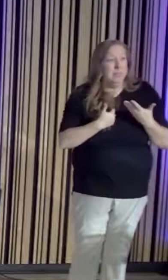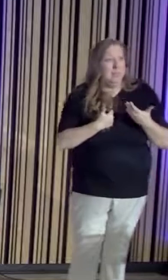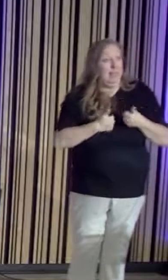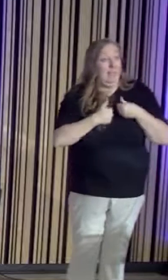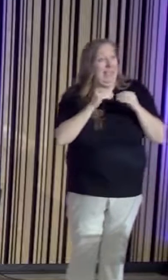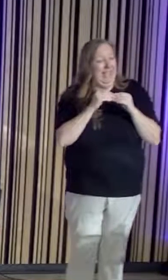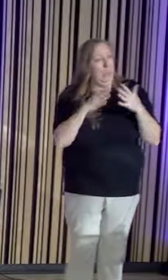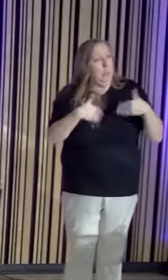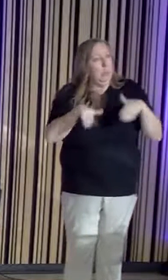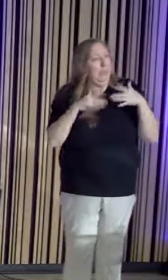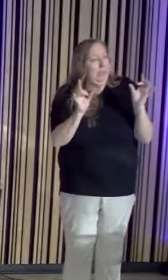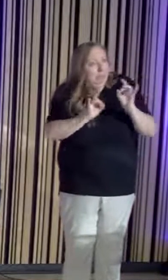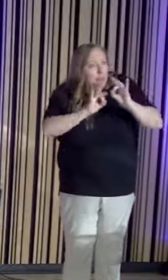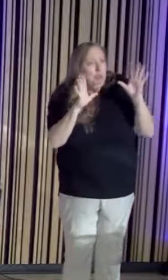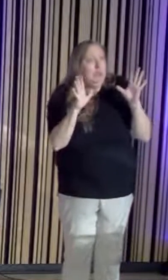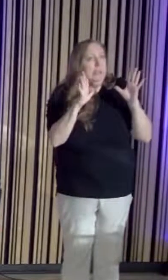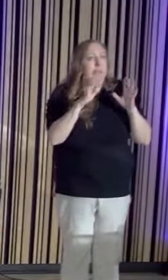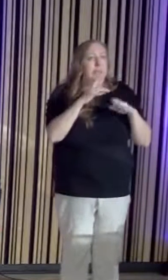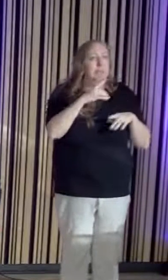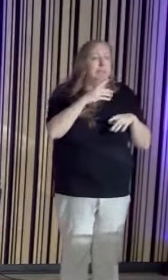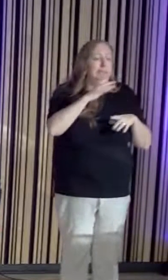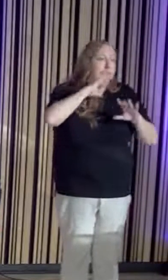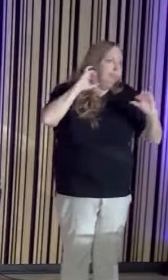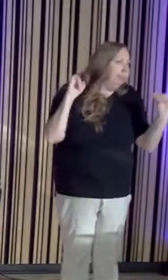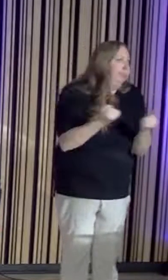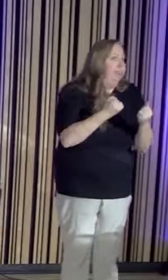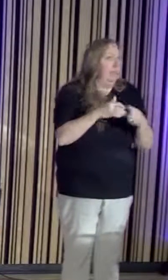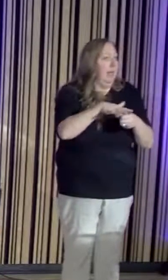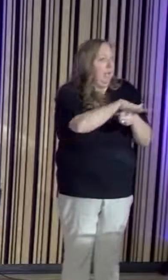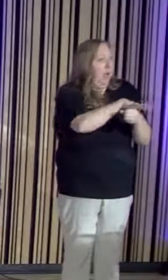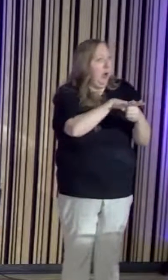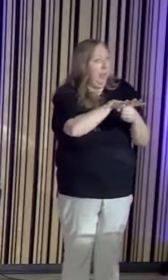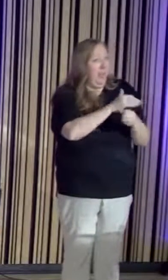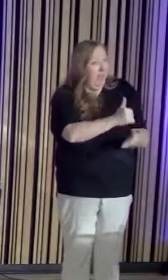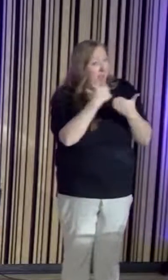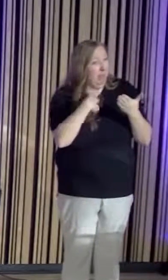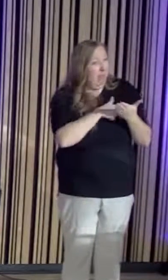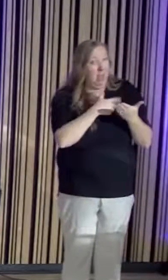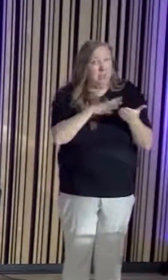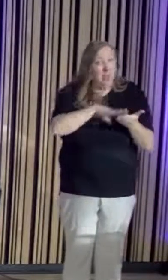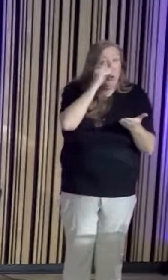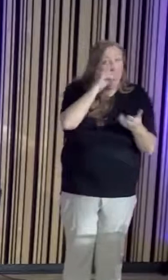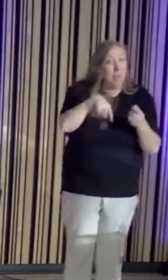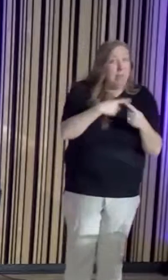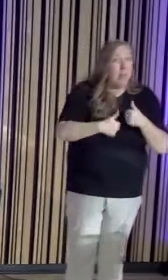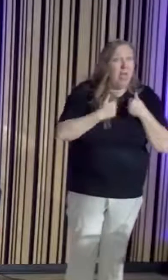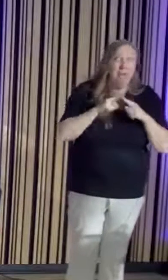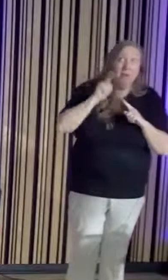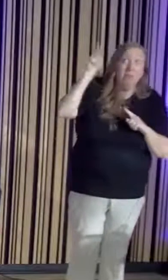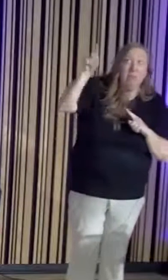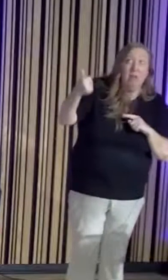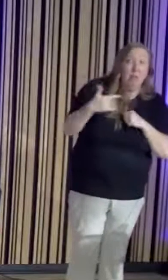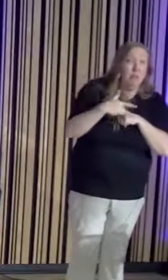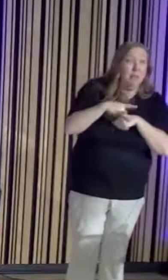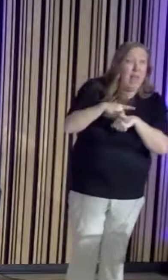extreme environments can also help us perhaps learn more about life on other planets, life on ice